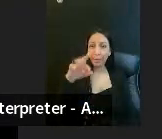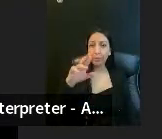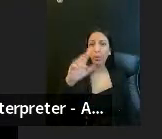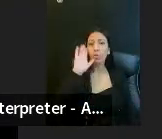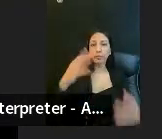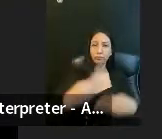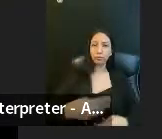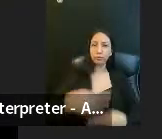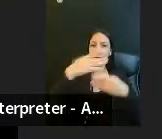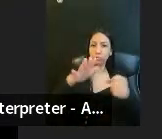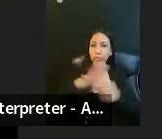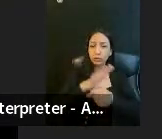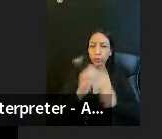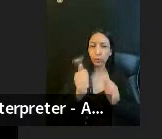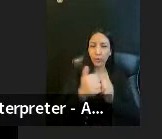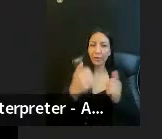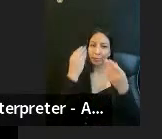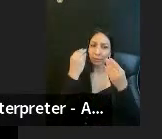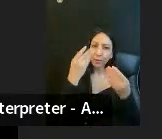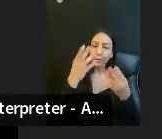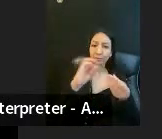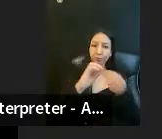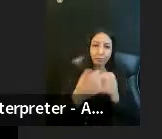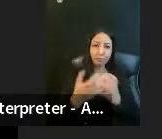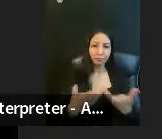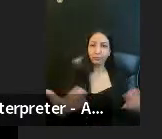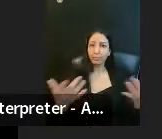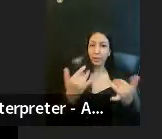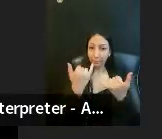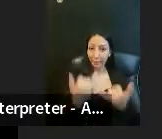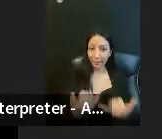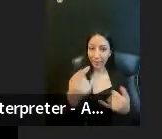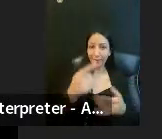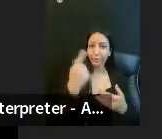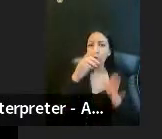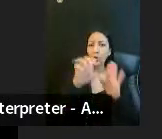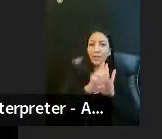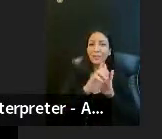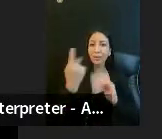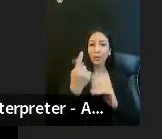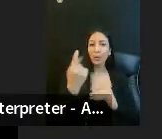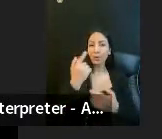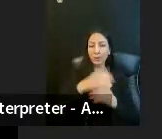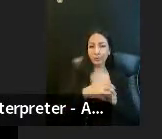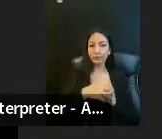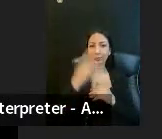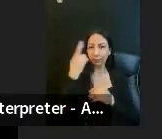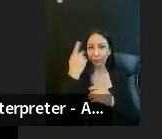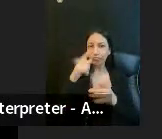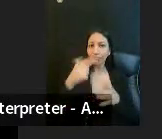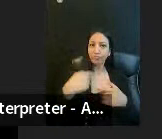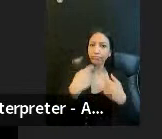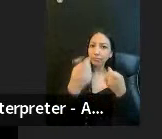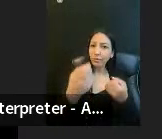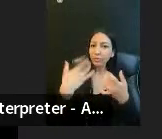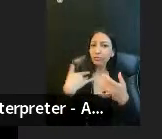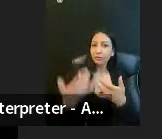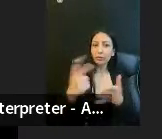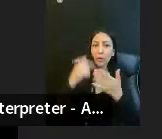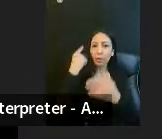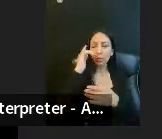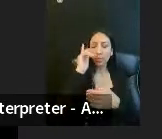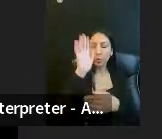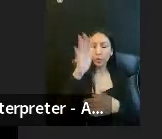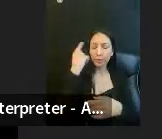populated, fully populated with data. So right now, this is for demonstration purposes to just give you a sense of what the tables are going